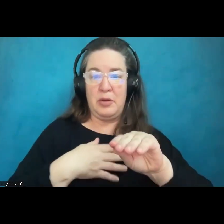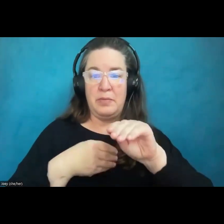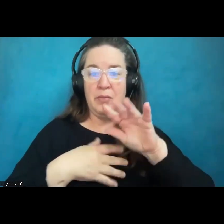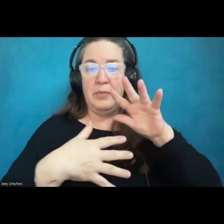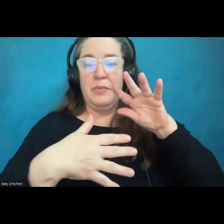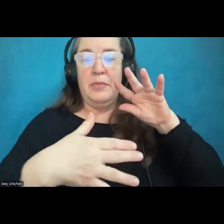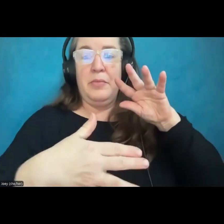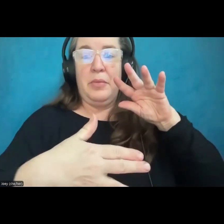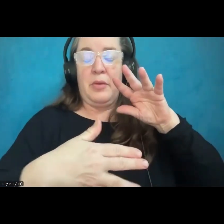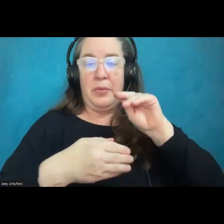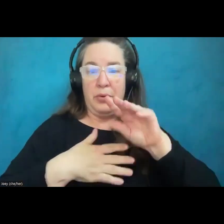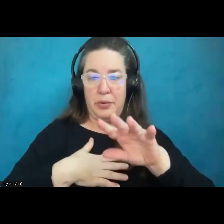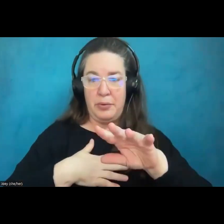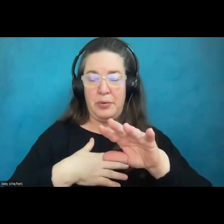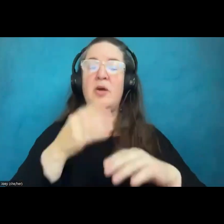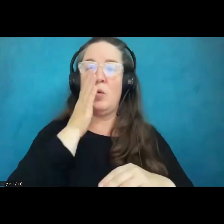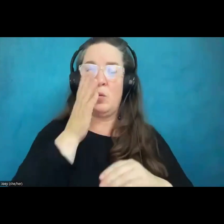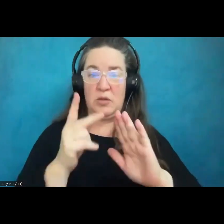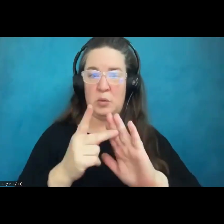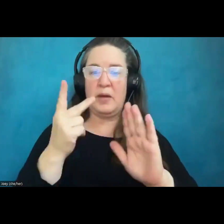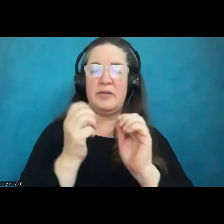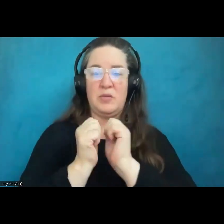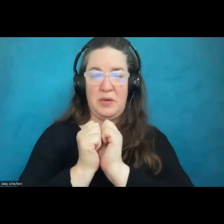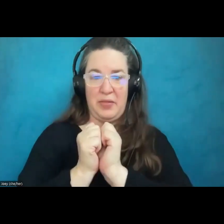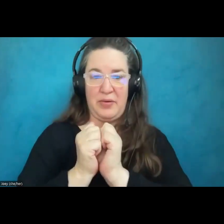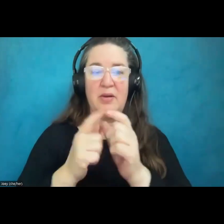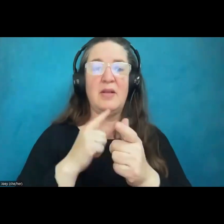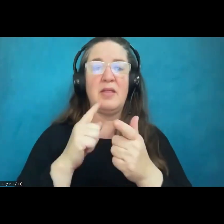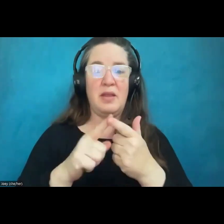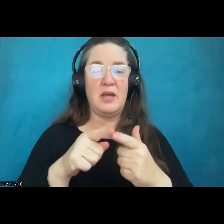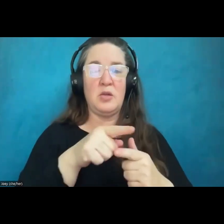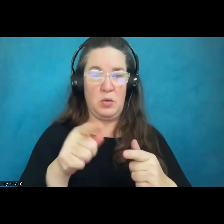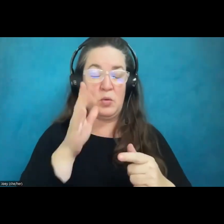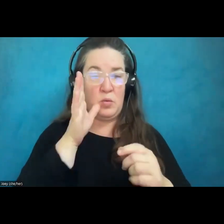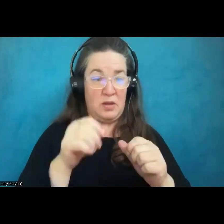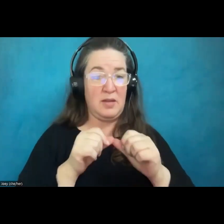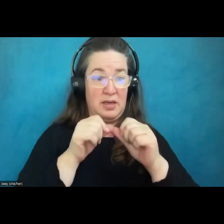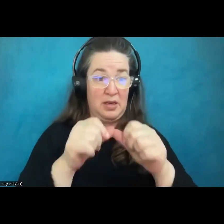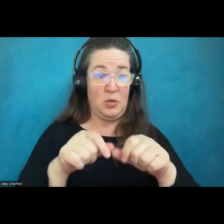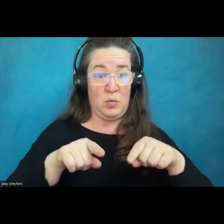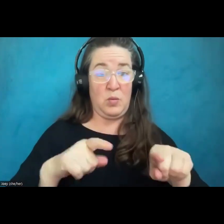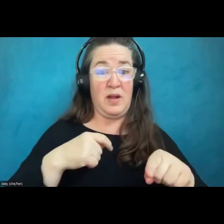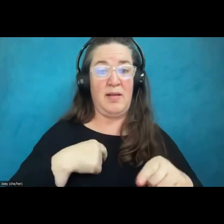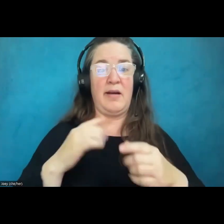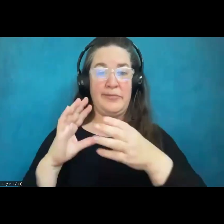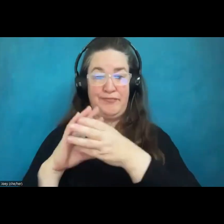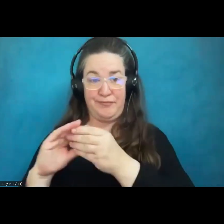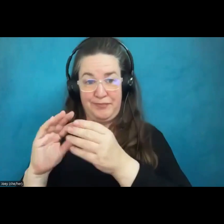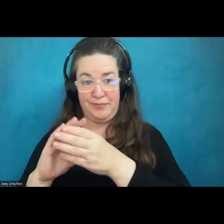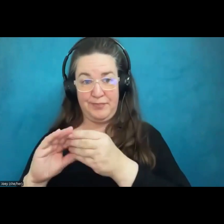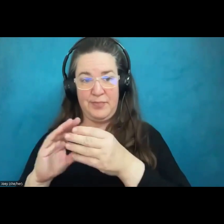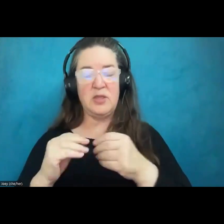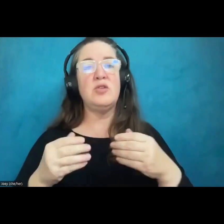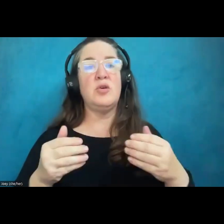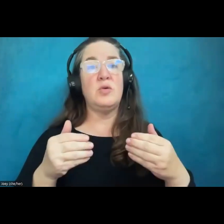breaths together, and then after that, you're going to continue on your own while I talk again. So wherever you are, let's get to the end of the